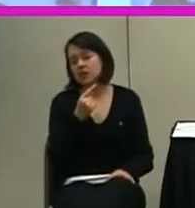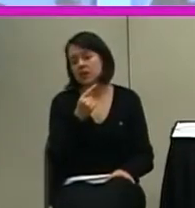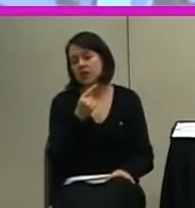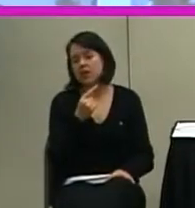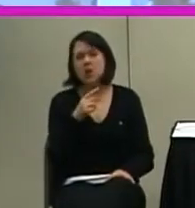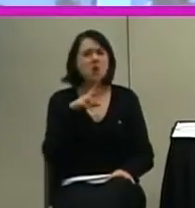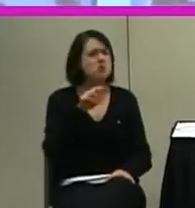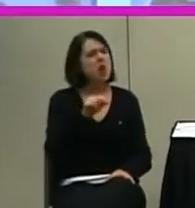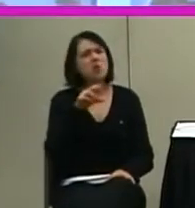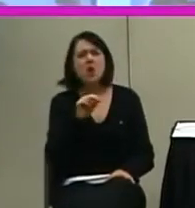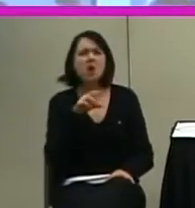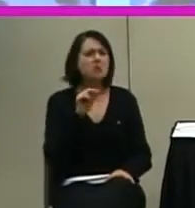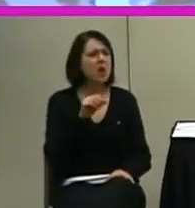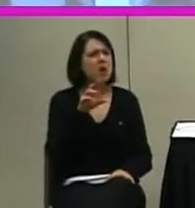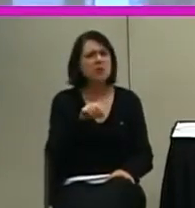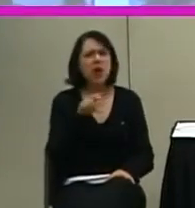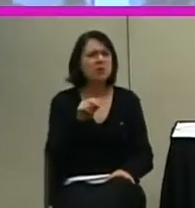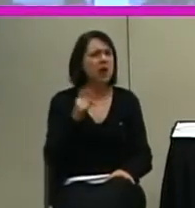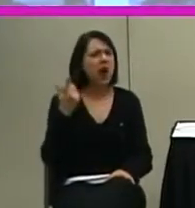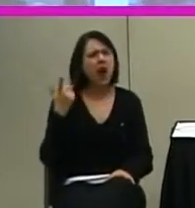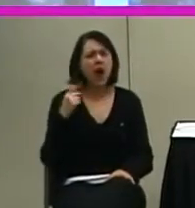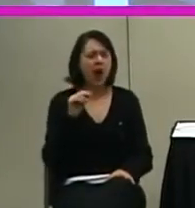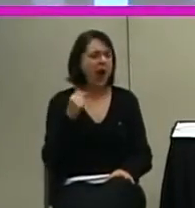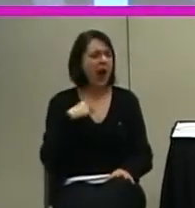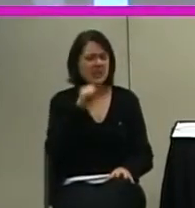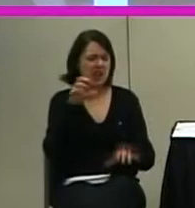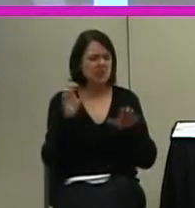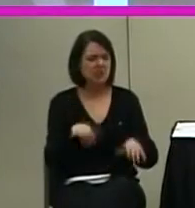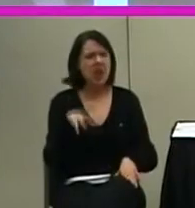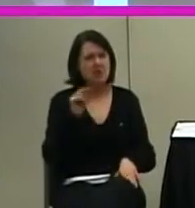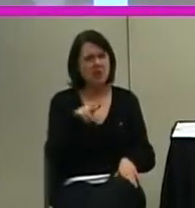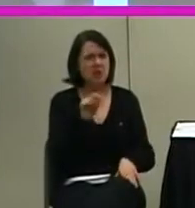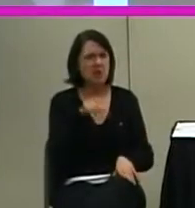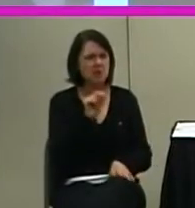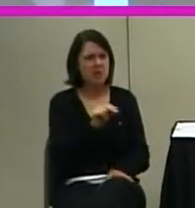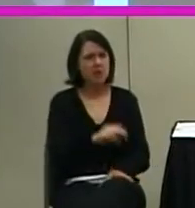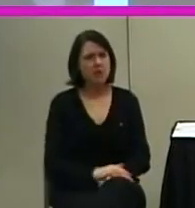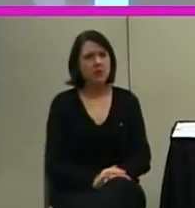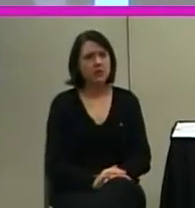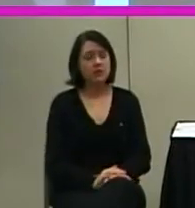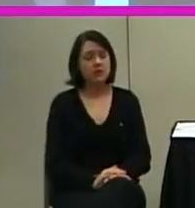No! I know! I didn't do that!